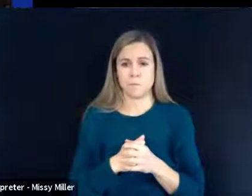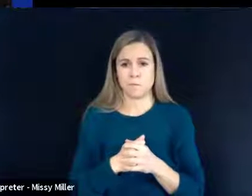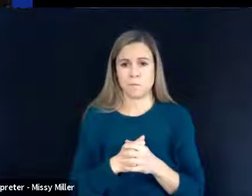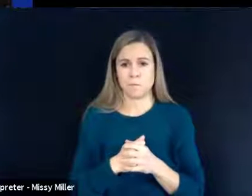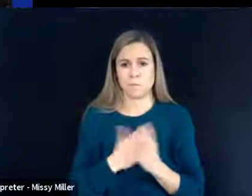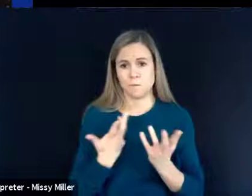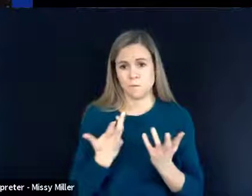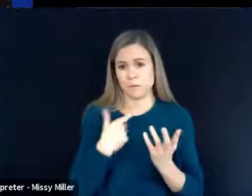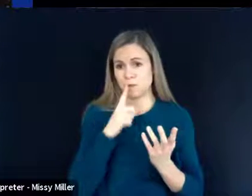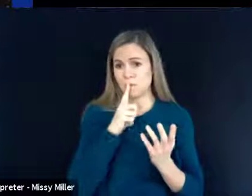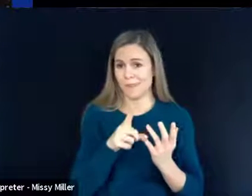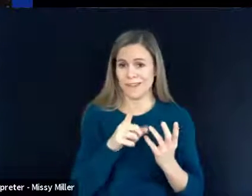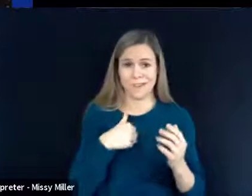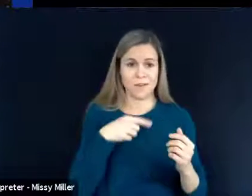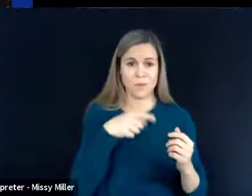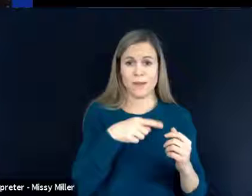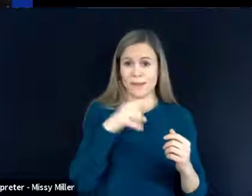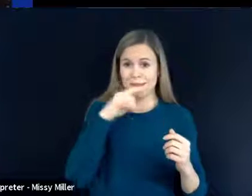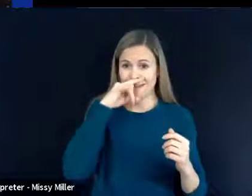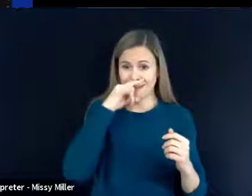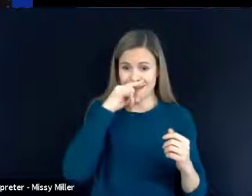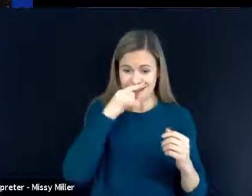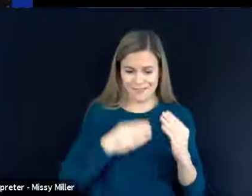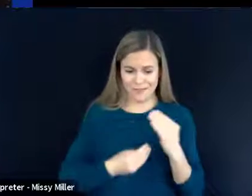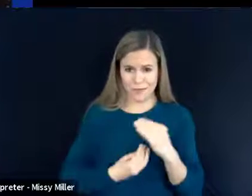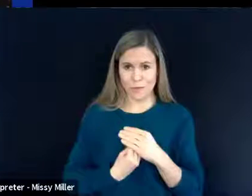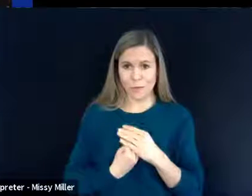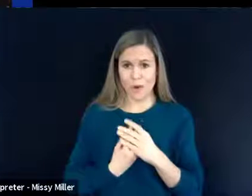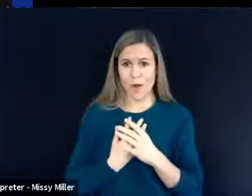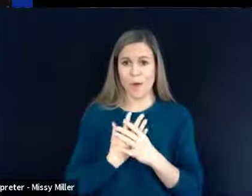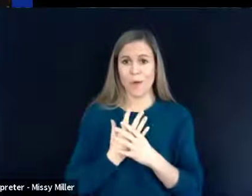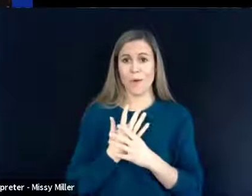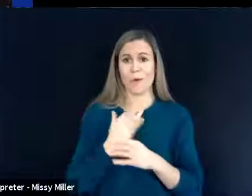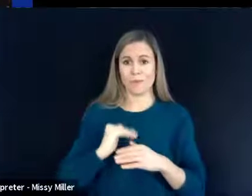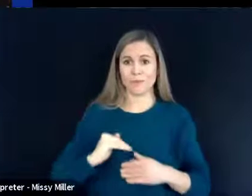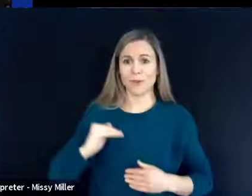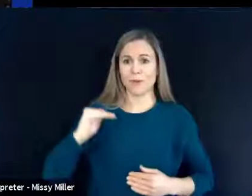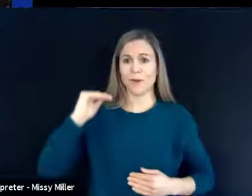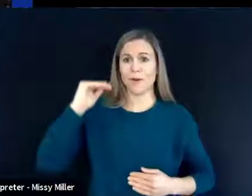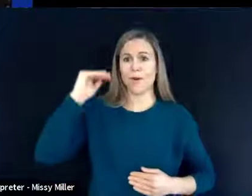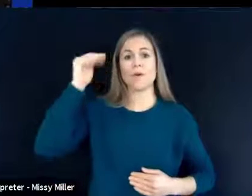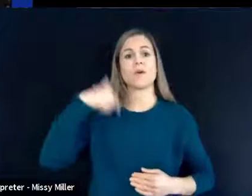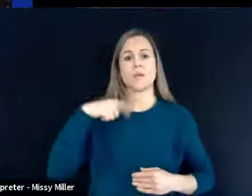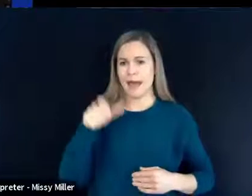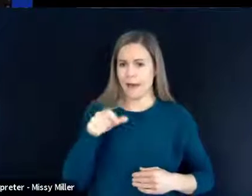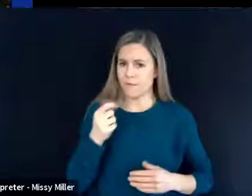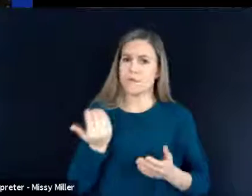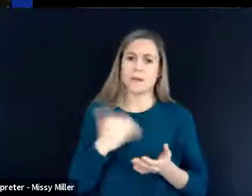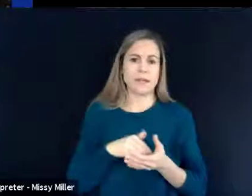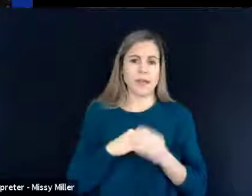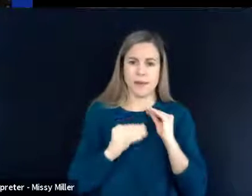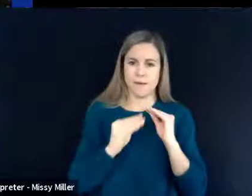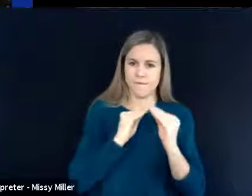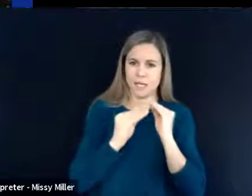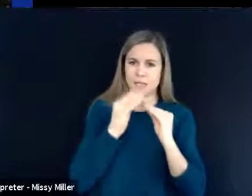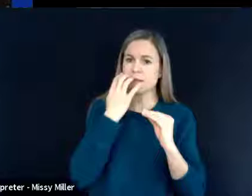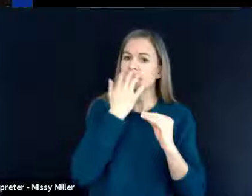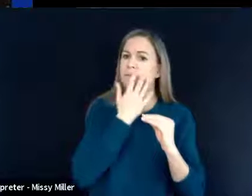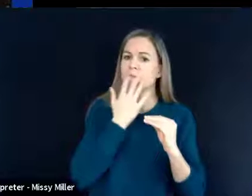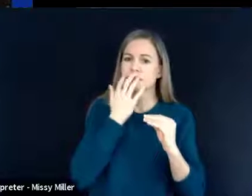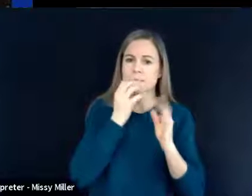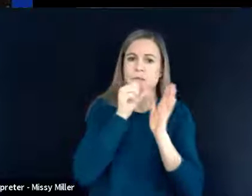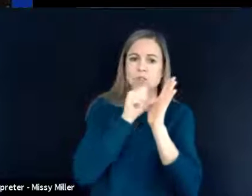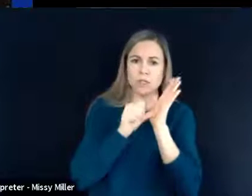because as kids grow, there has to be more work done to repair the clefting,